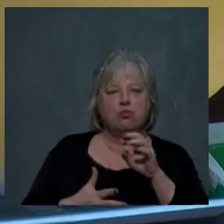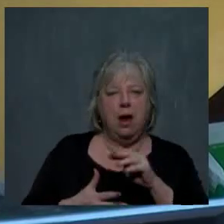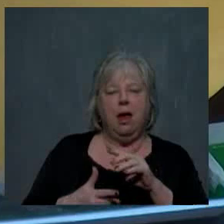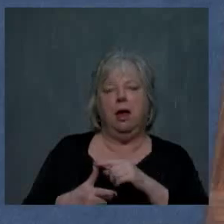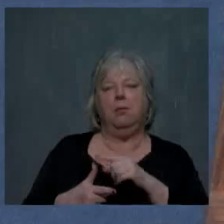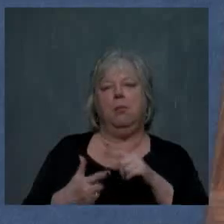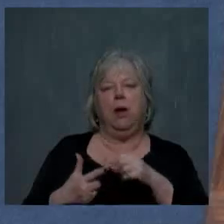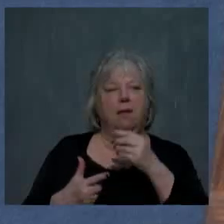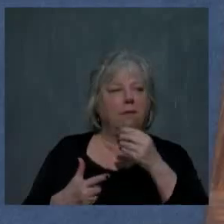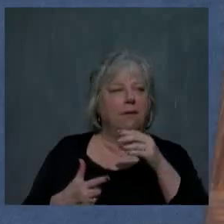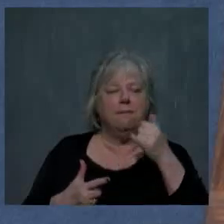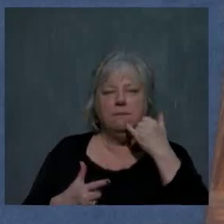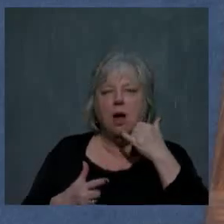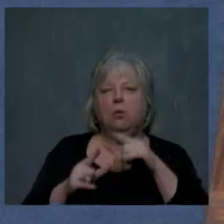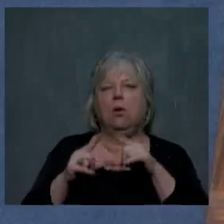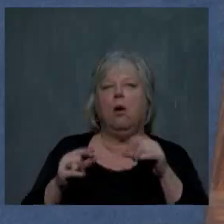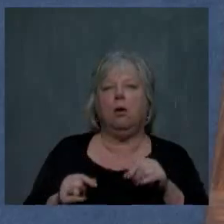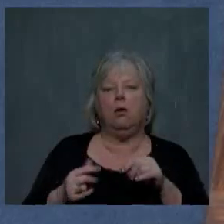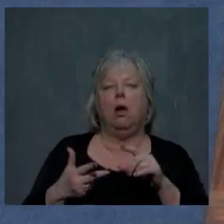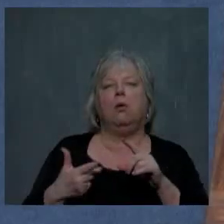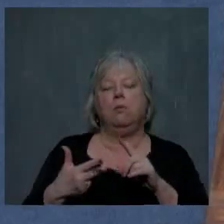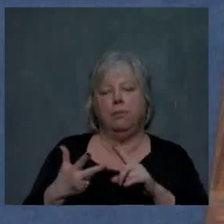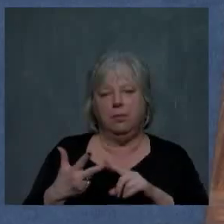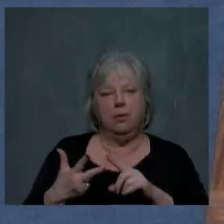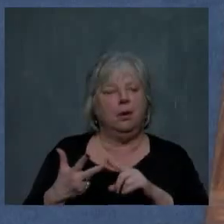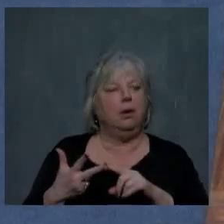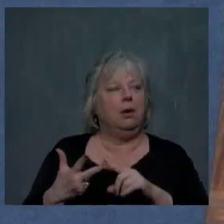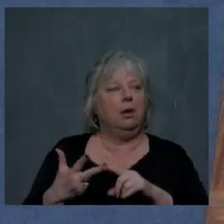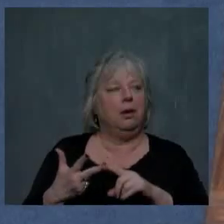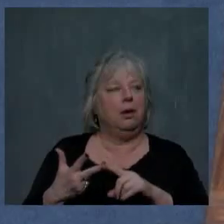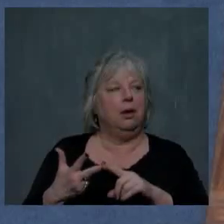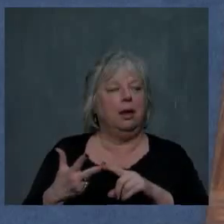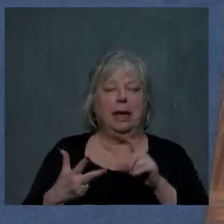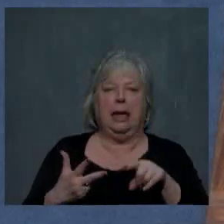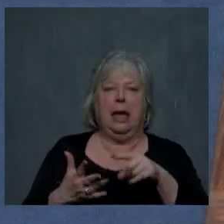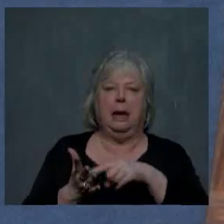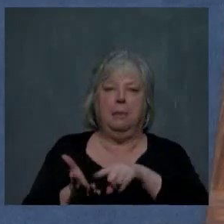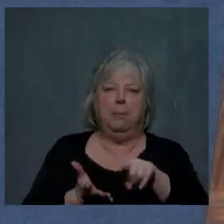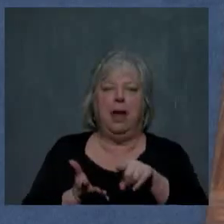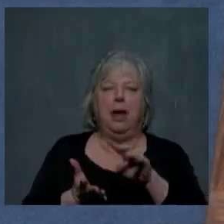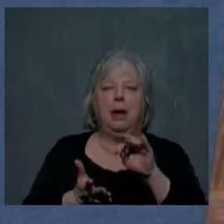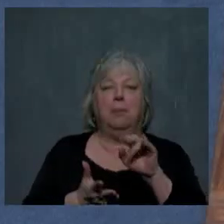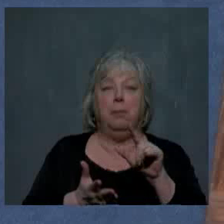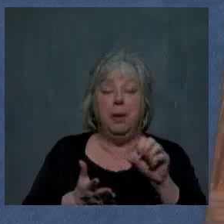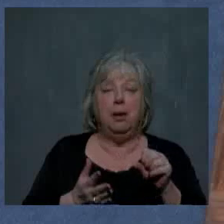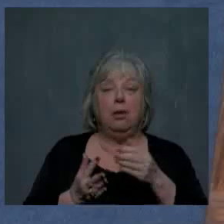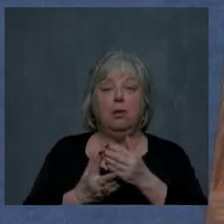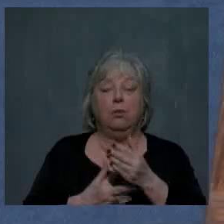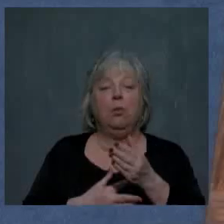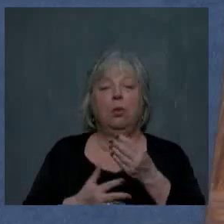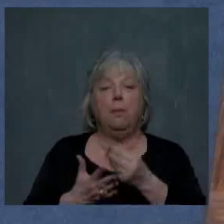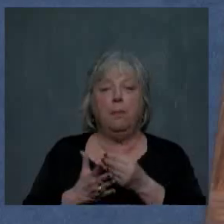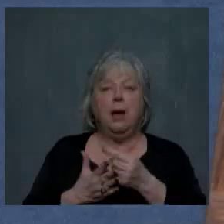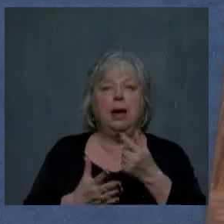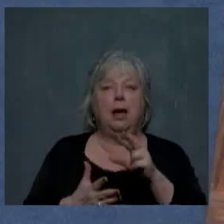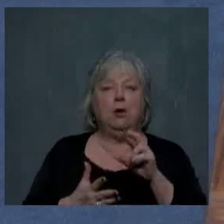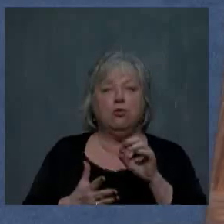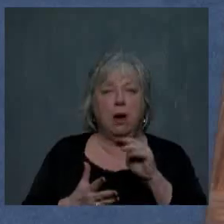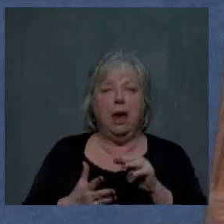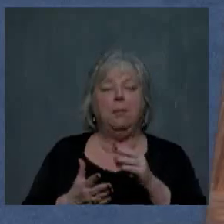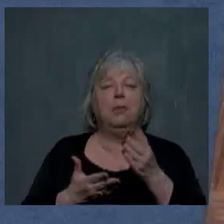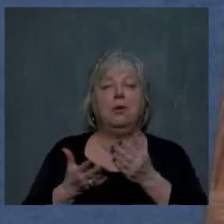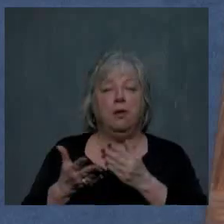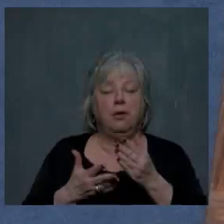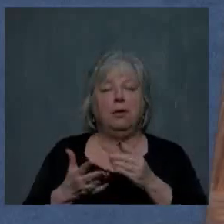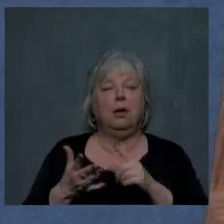have phone cards. They also are able to pay the bills through the MoneyGram services.